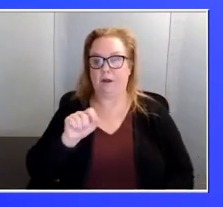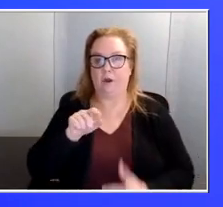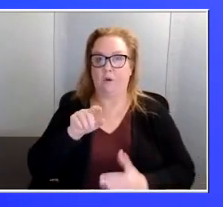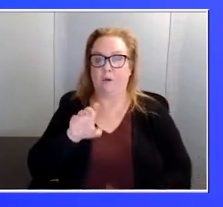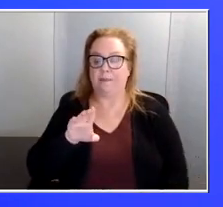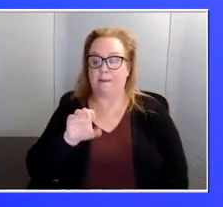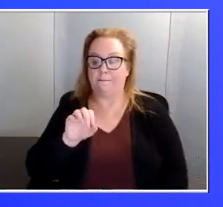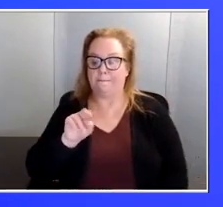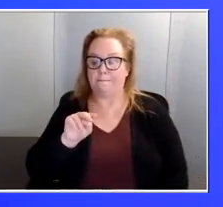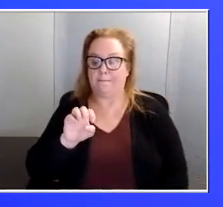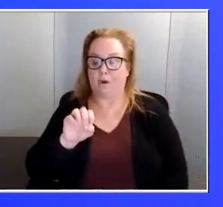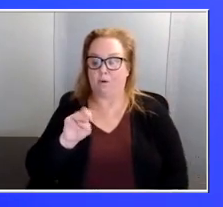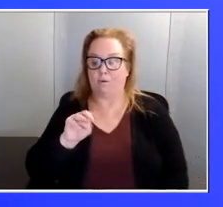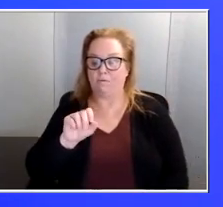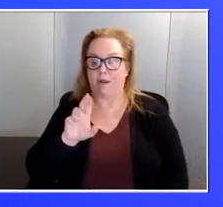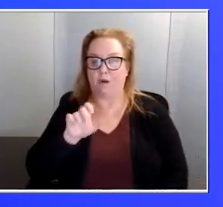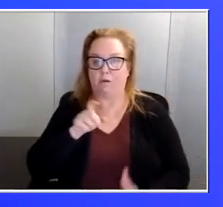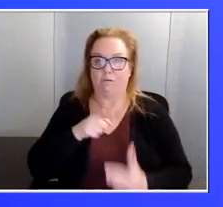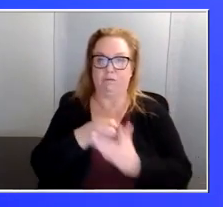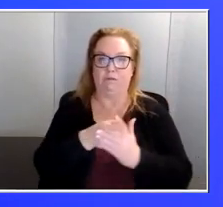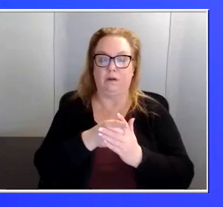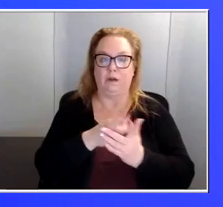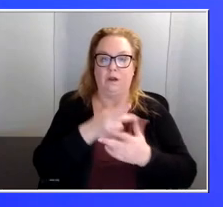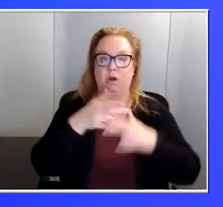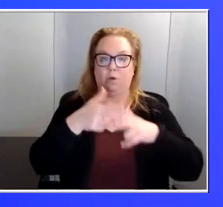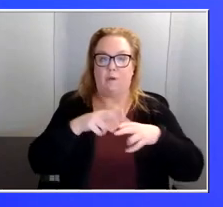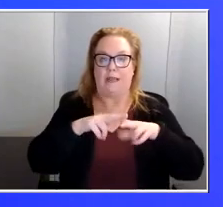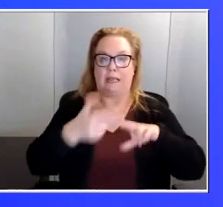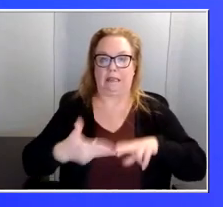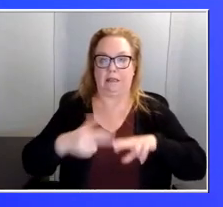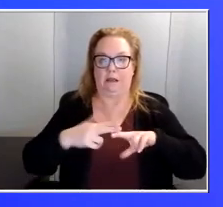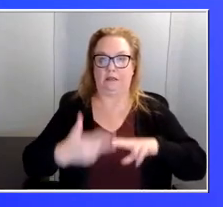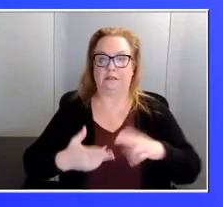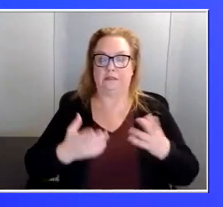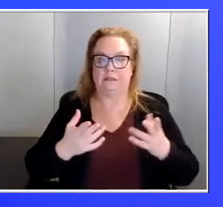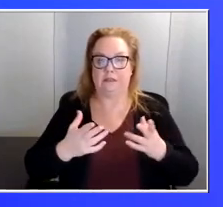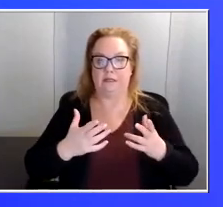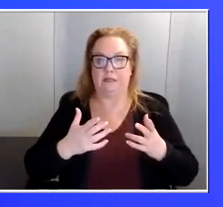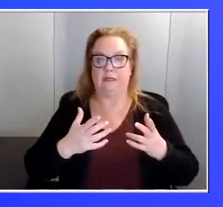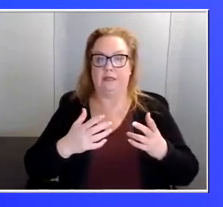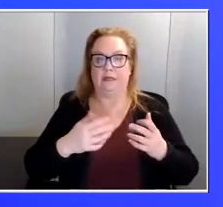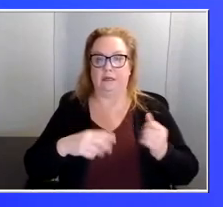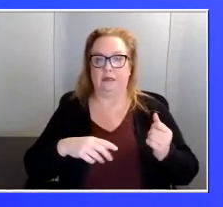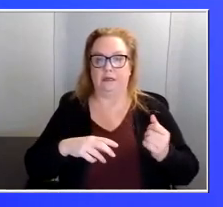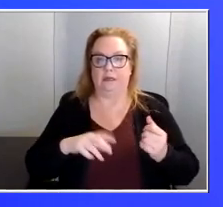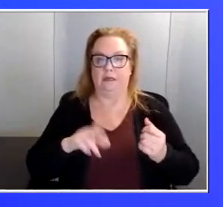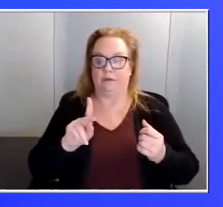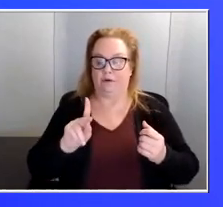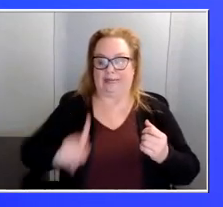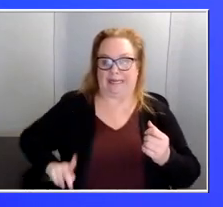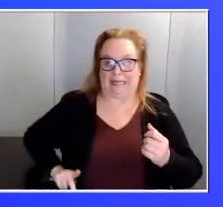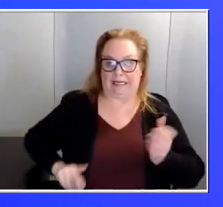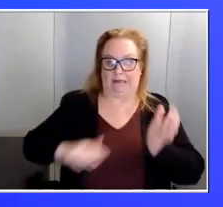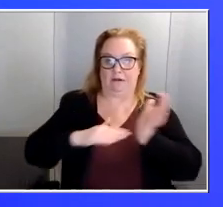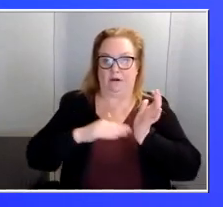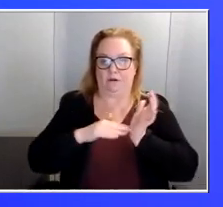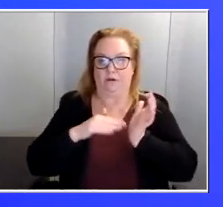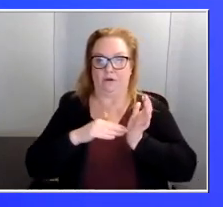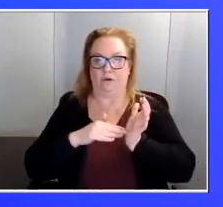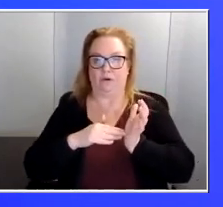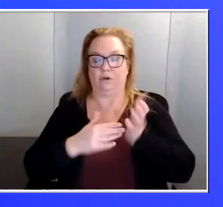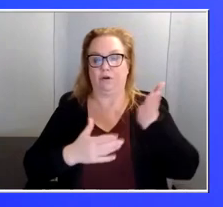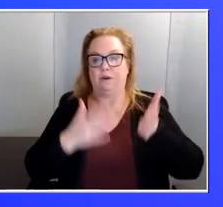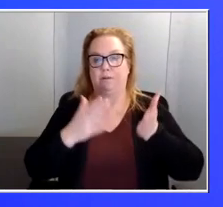myeloma cells, weight loss, and sometimes, you know, if they follow up their kidney doctors or their primary care physician, they might